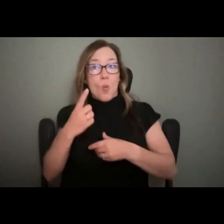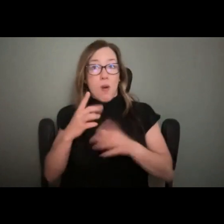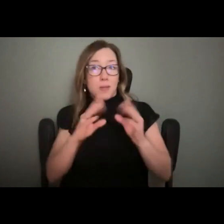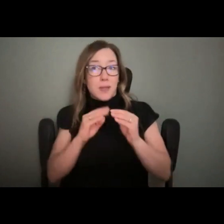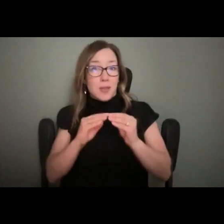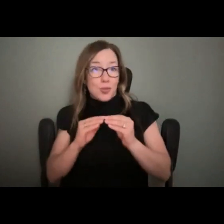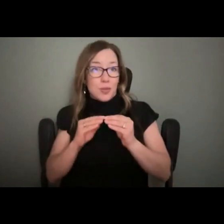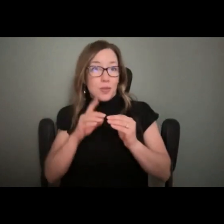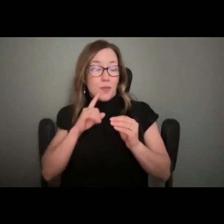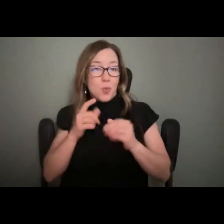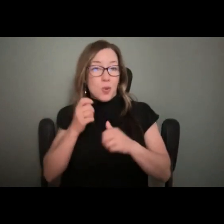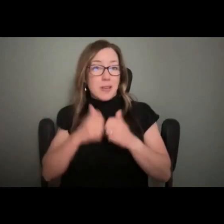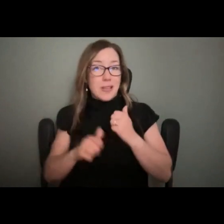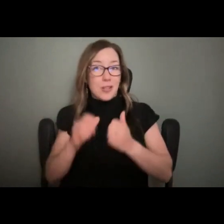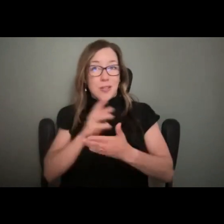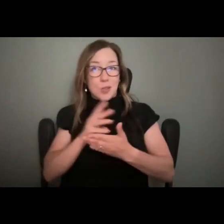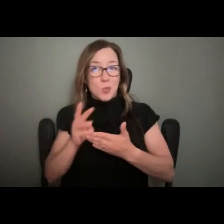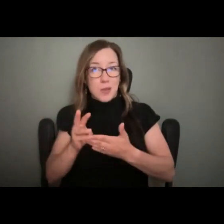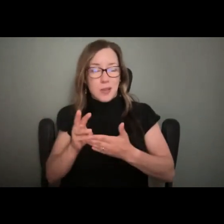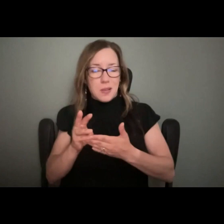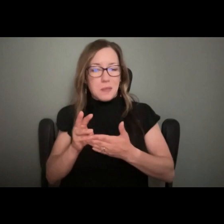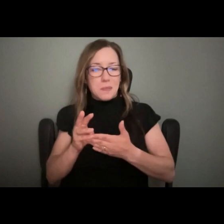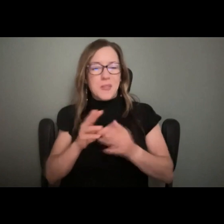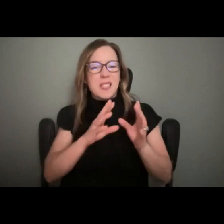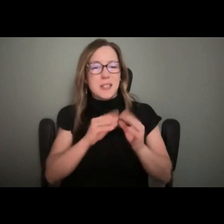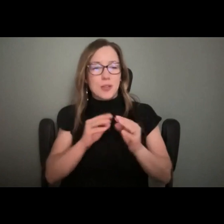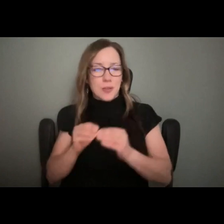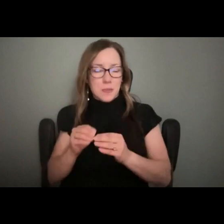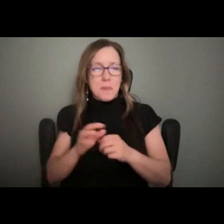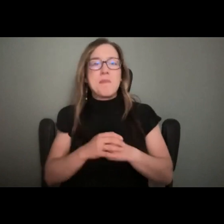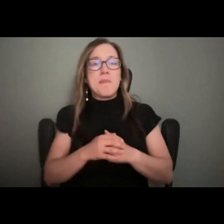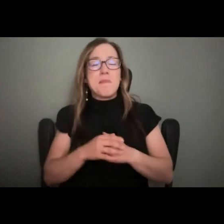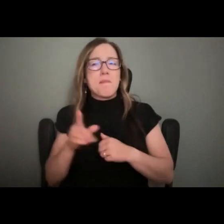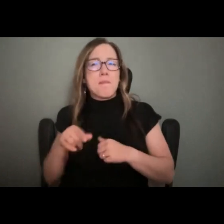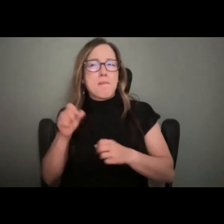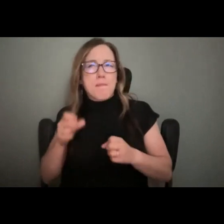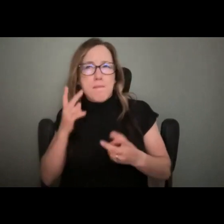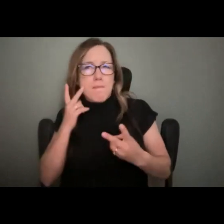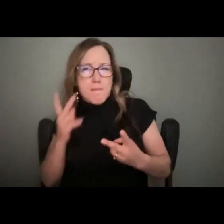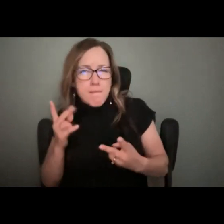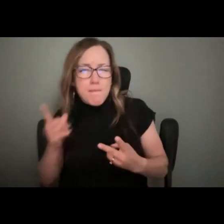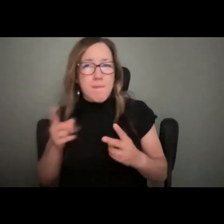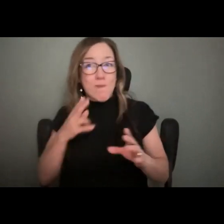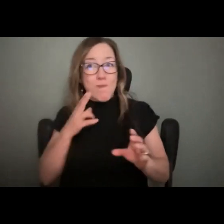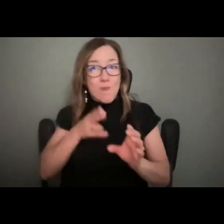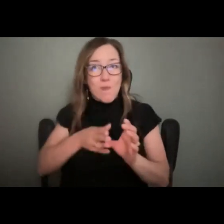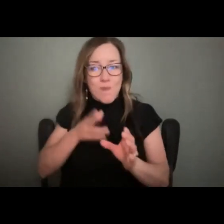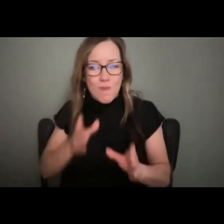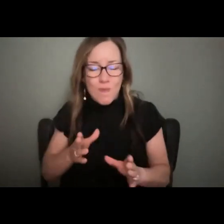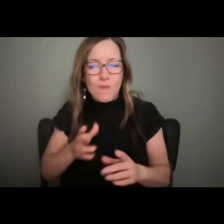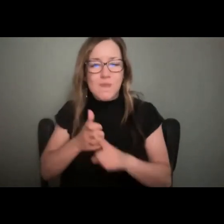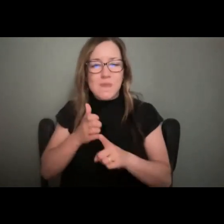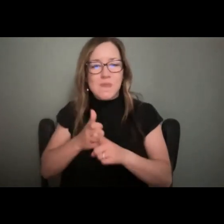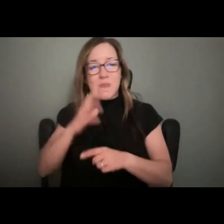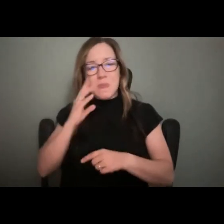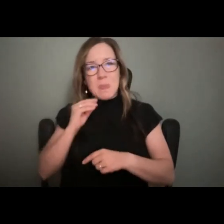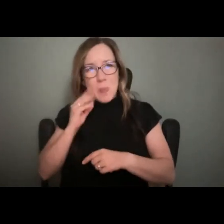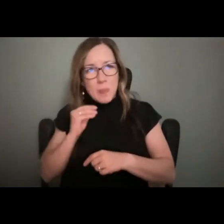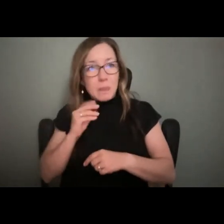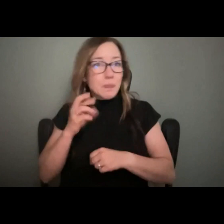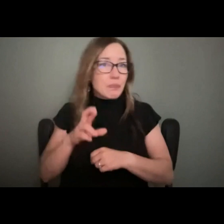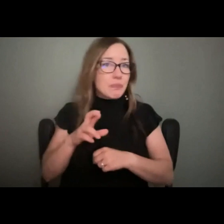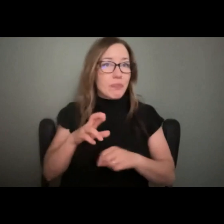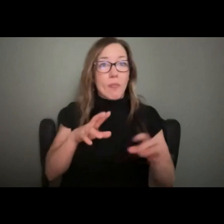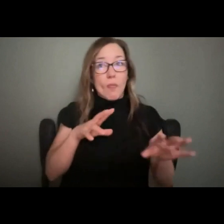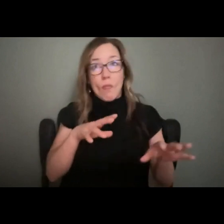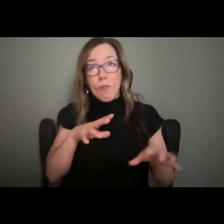each 6-week series. So they can get a glimpse of what the participants have been experiencing, or maybe take